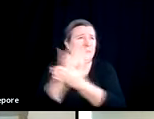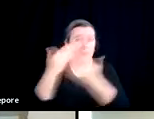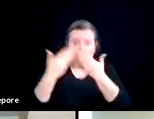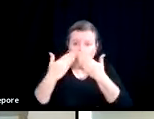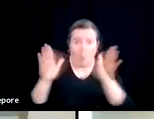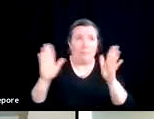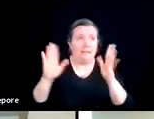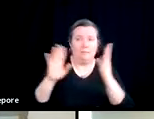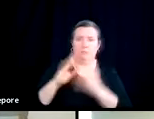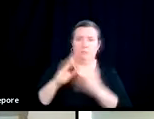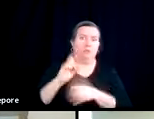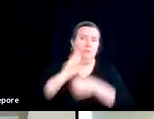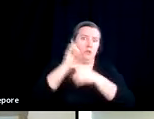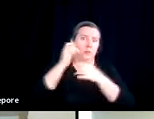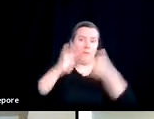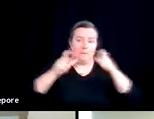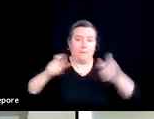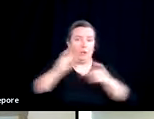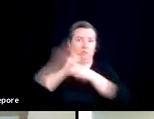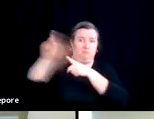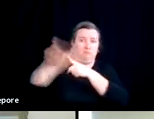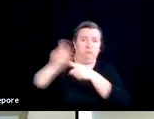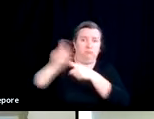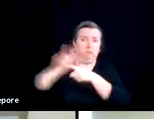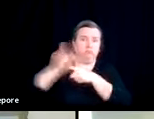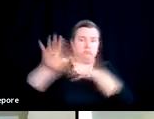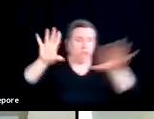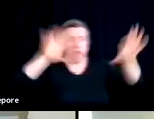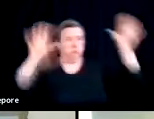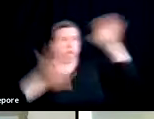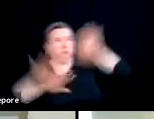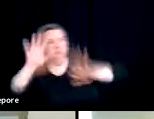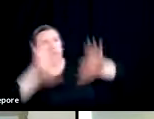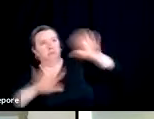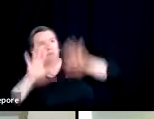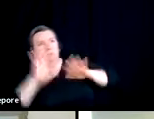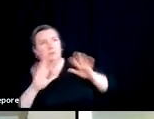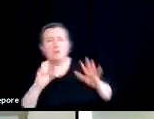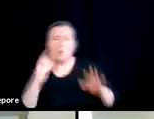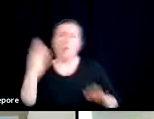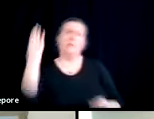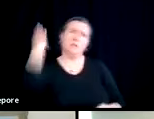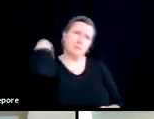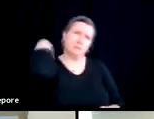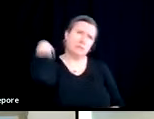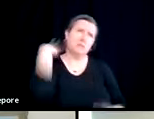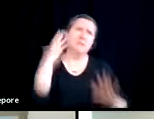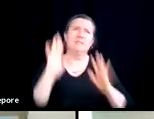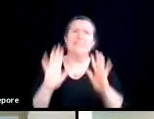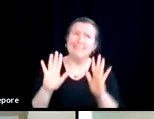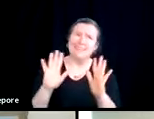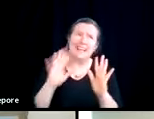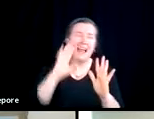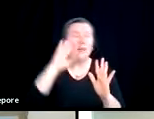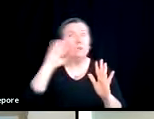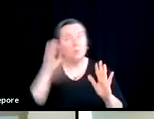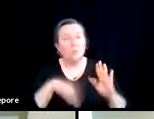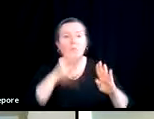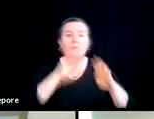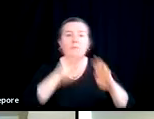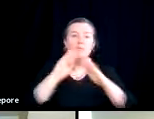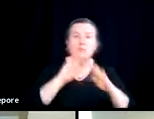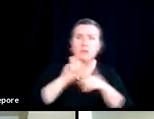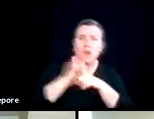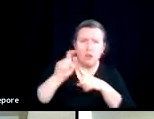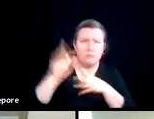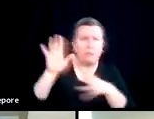have been able to do that. I'm not patting ourselves on the back, and I hate the fact that people are waiting, but please bear with us as we find